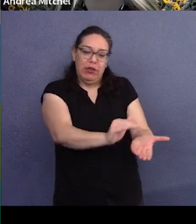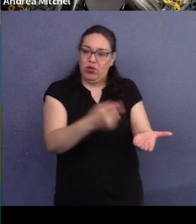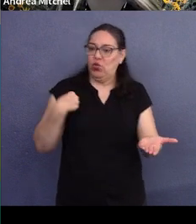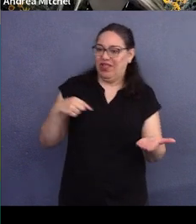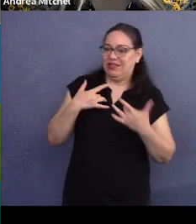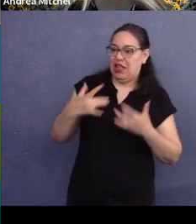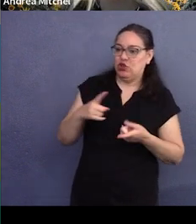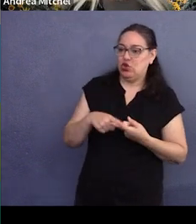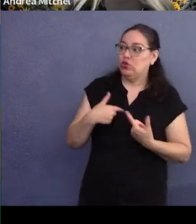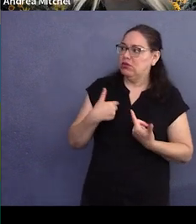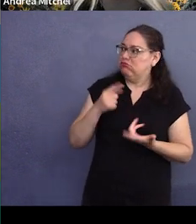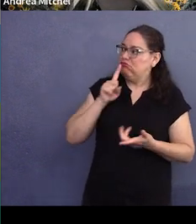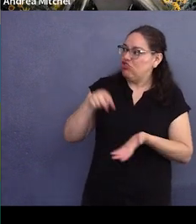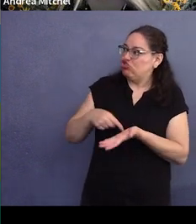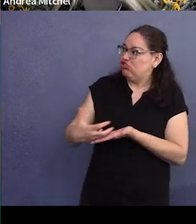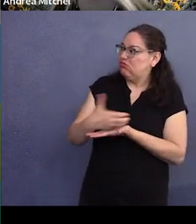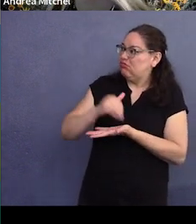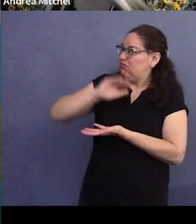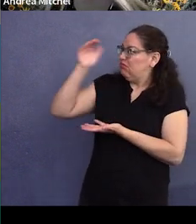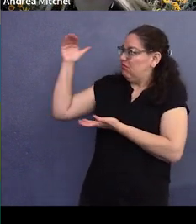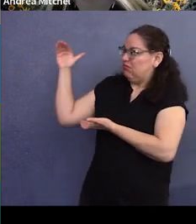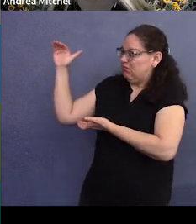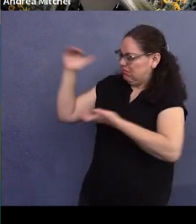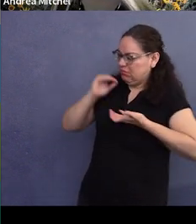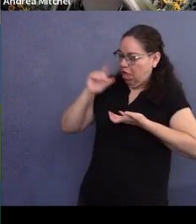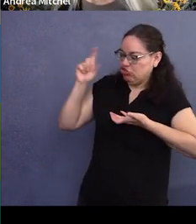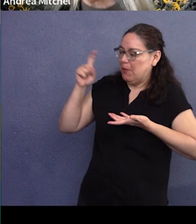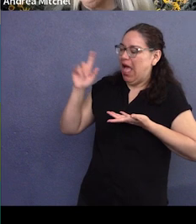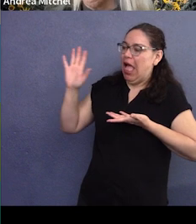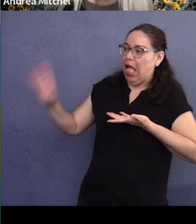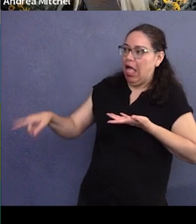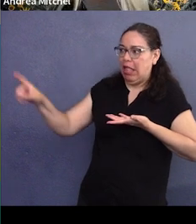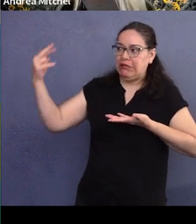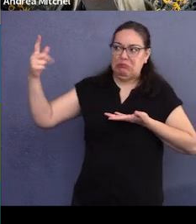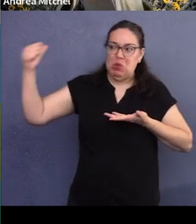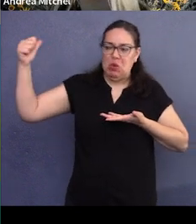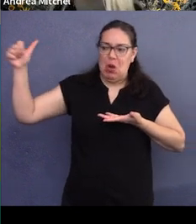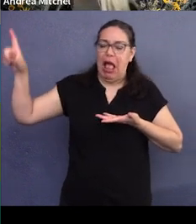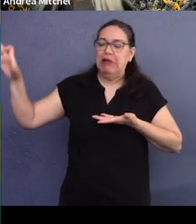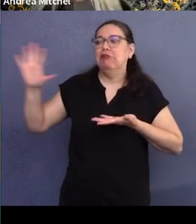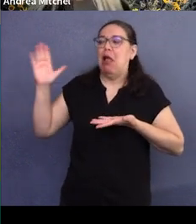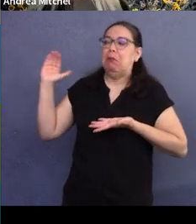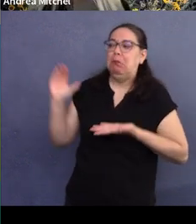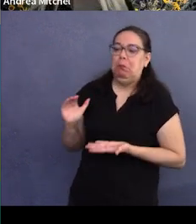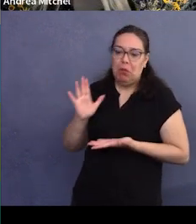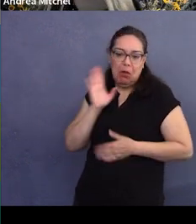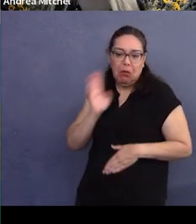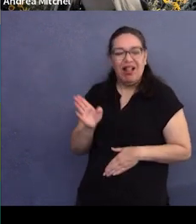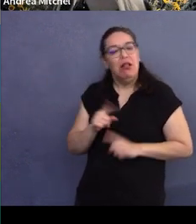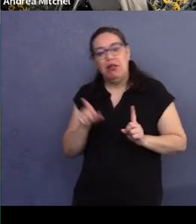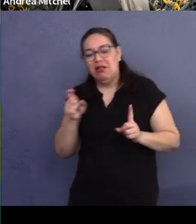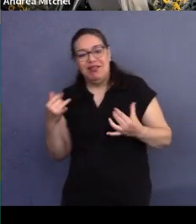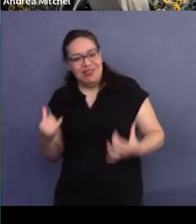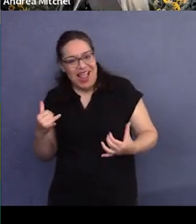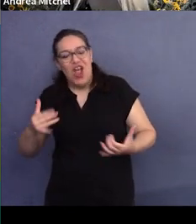salaries. And that's really important to note because funders in the past didn't necessarily understand, but funders understand